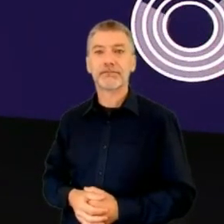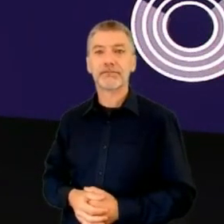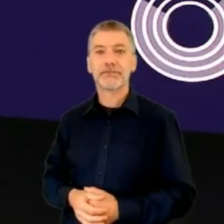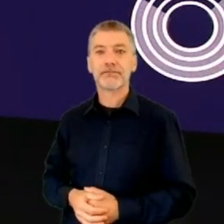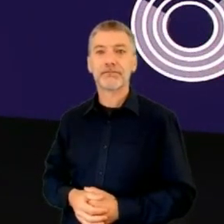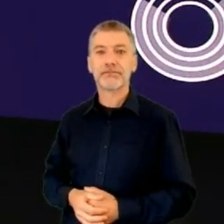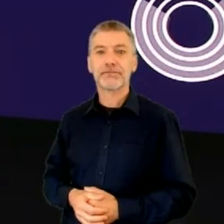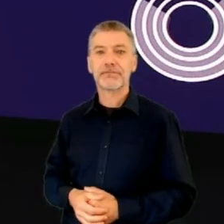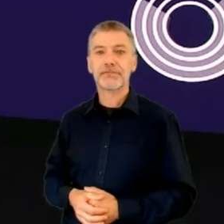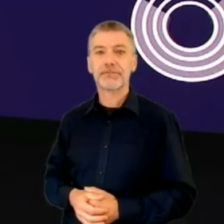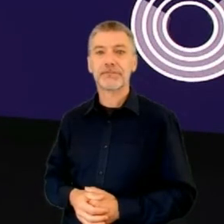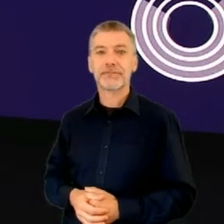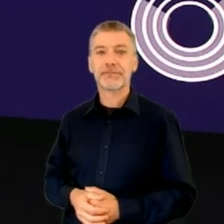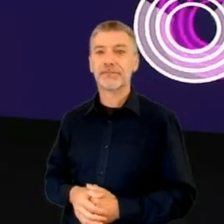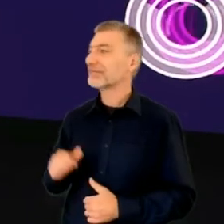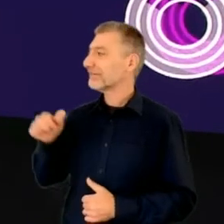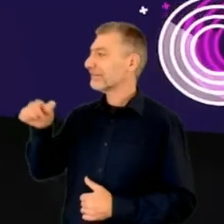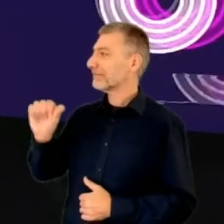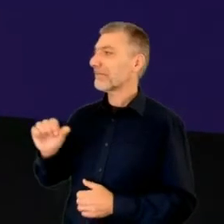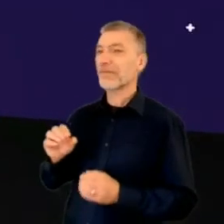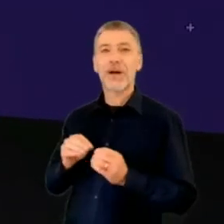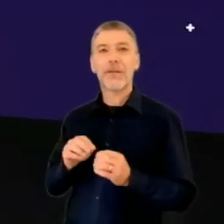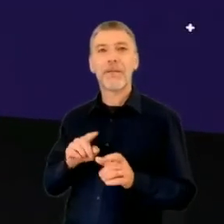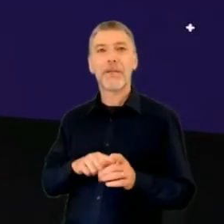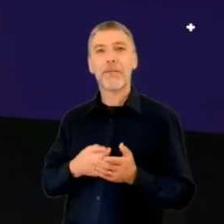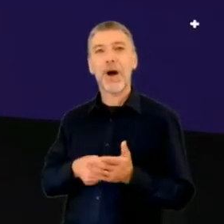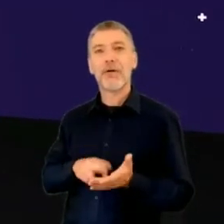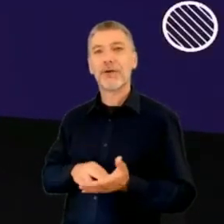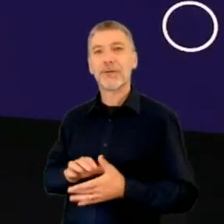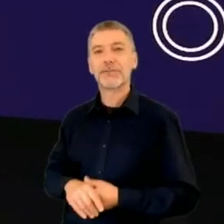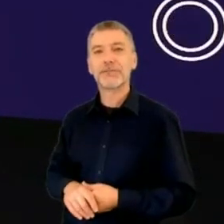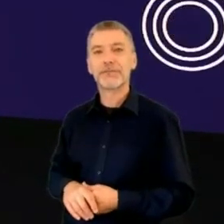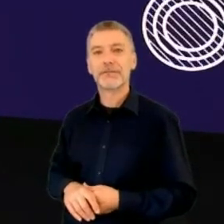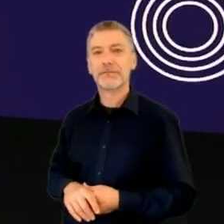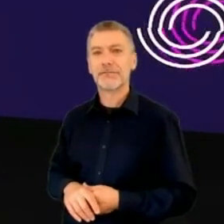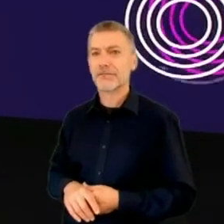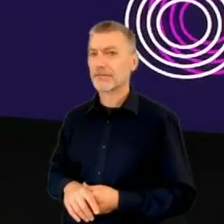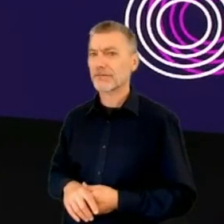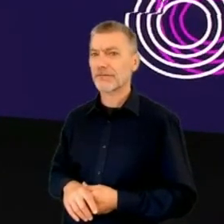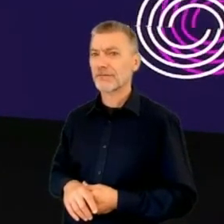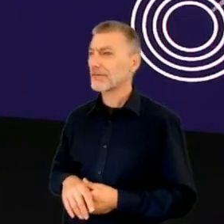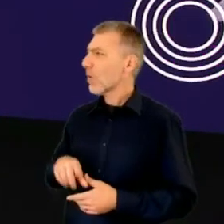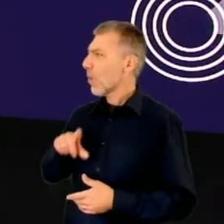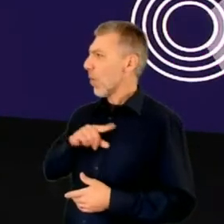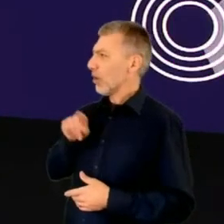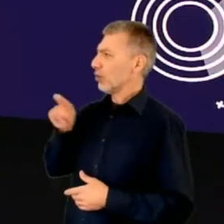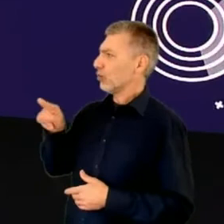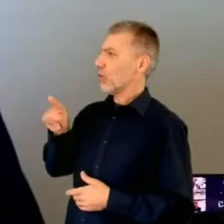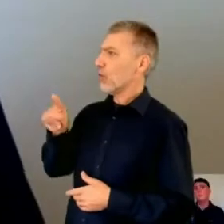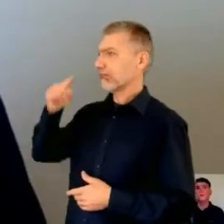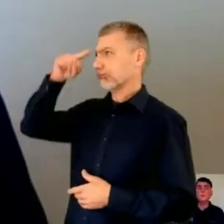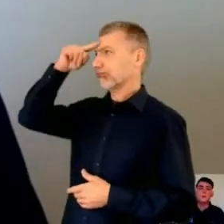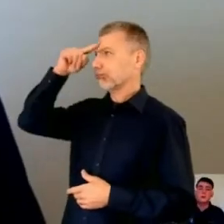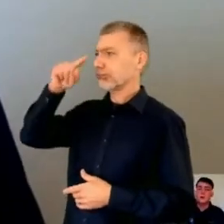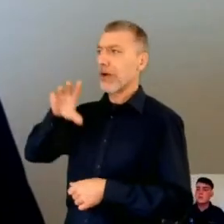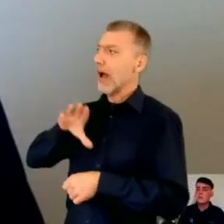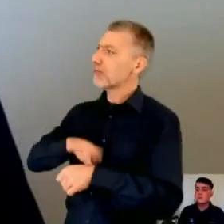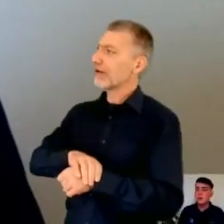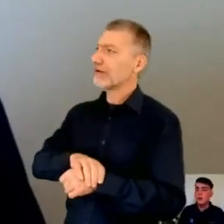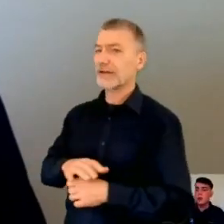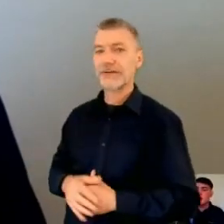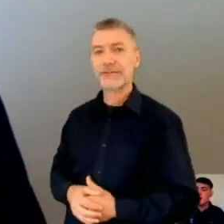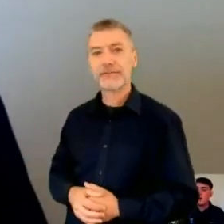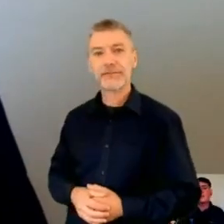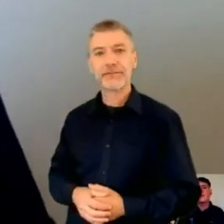But Byron, why did you choose an apprenticeship at Rolls-Royce? Oh, good